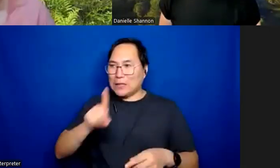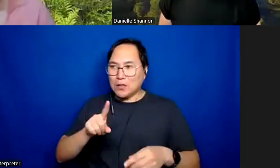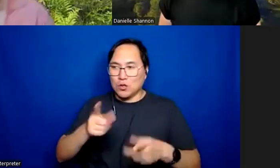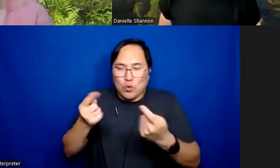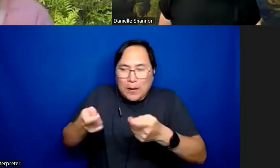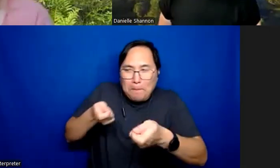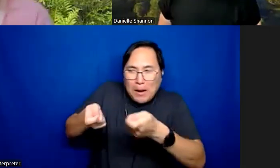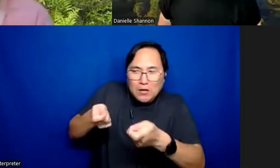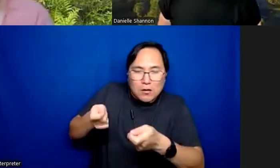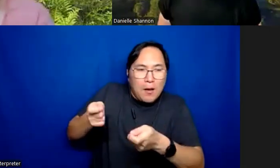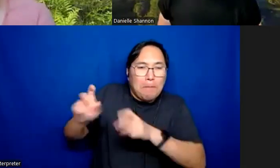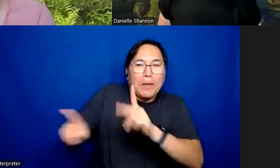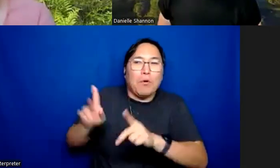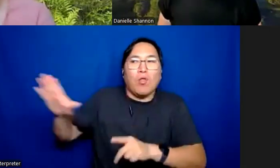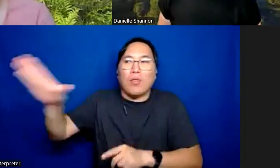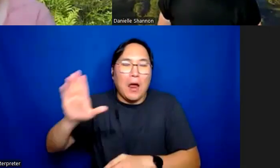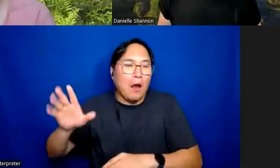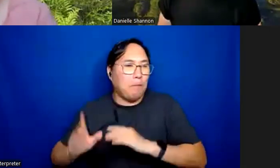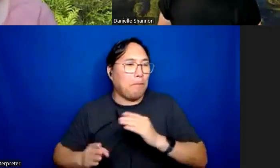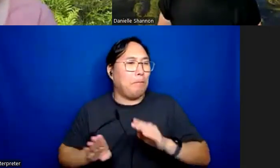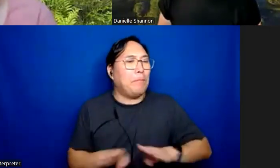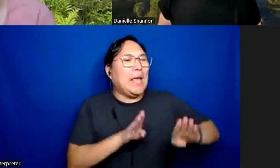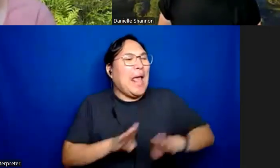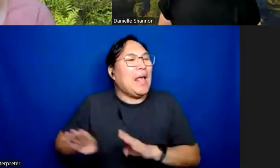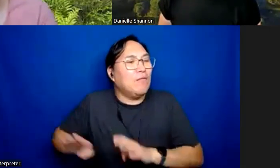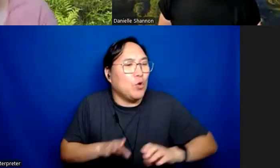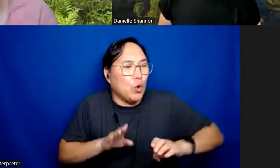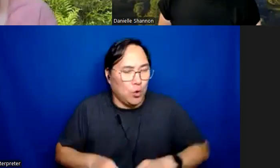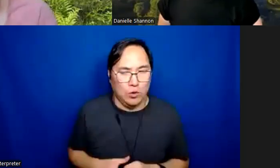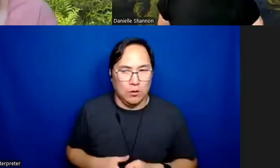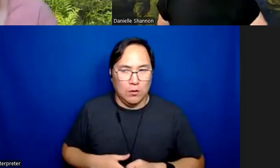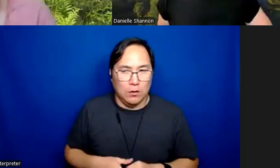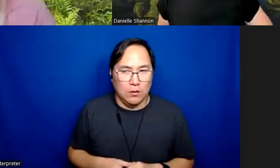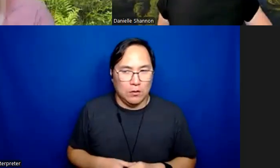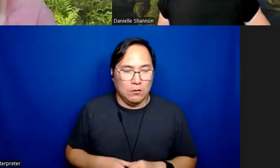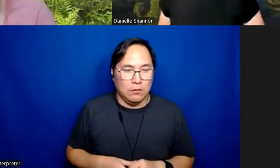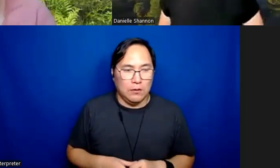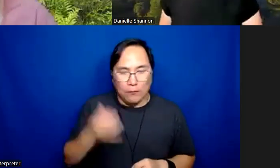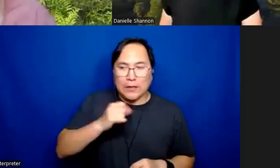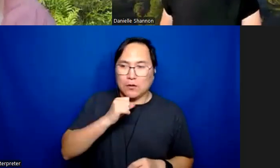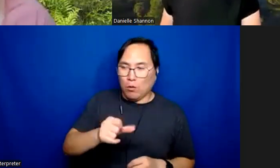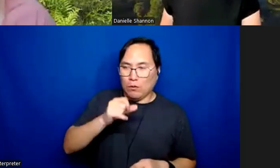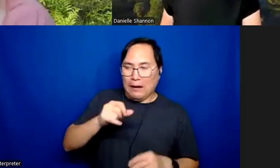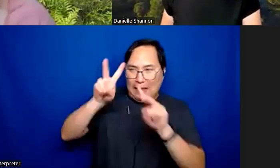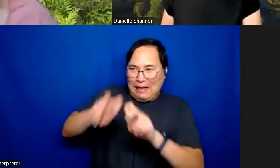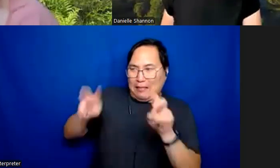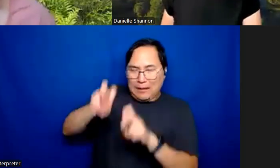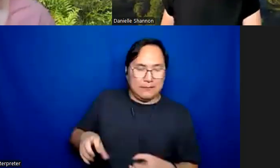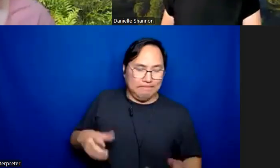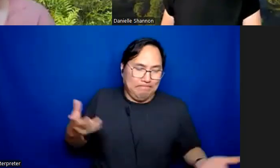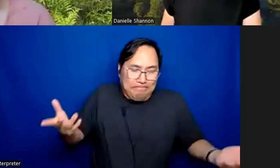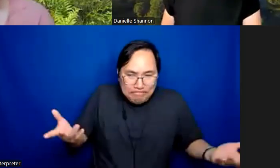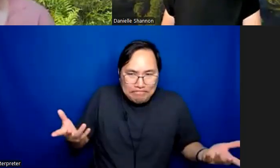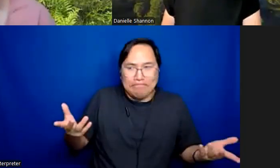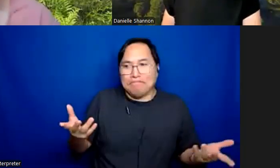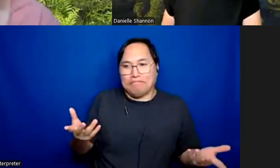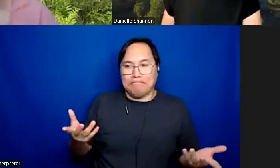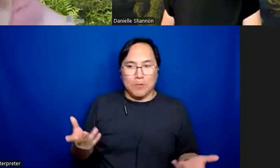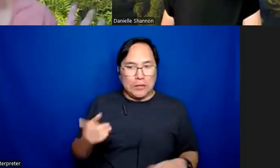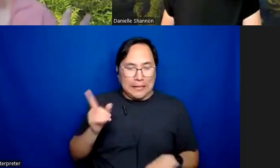really hard. So yeah, I don't know. I just wanted to go to that of